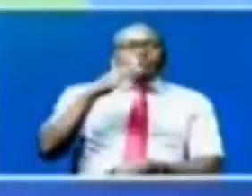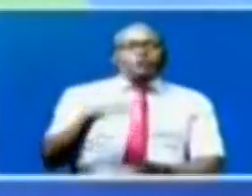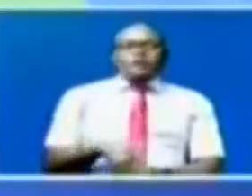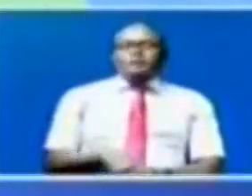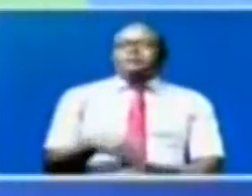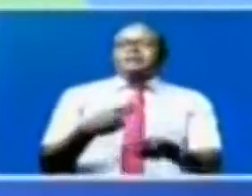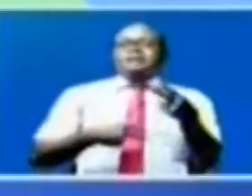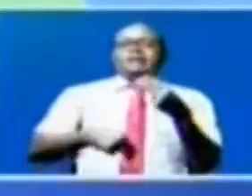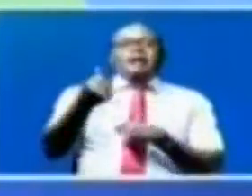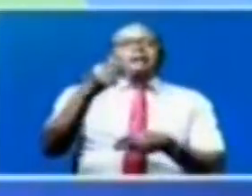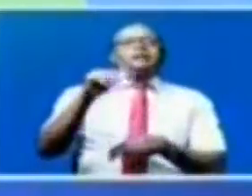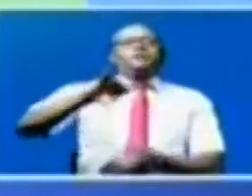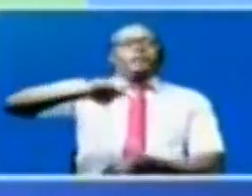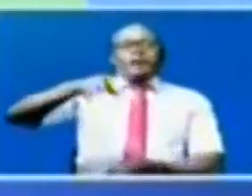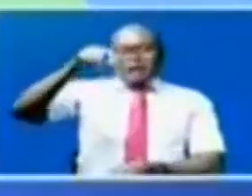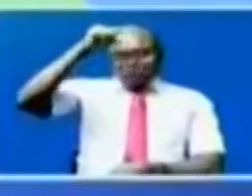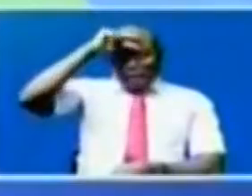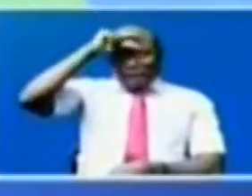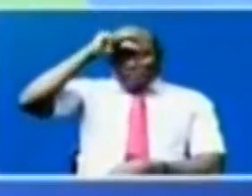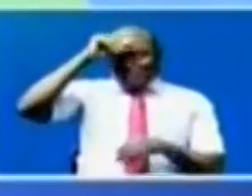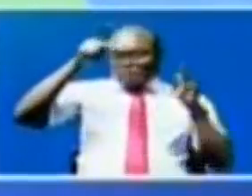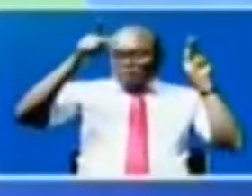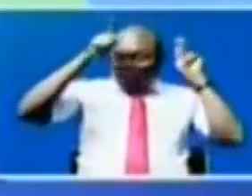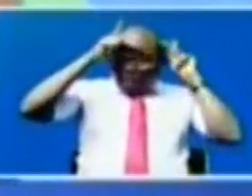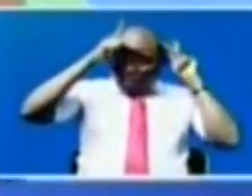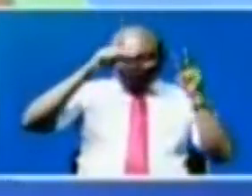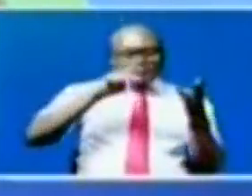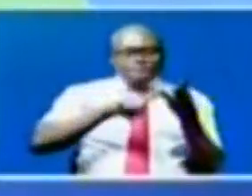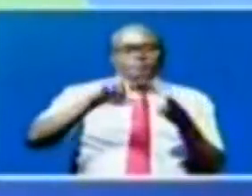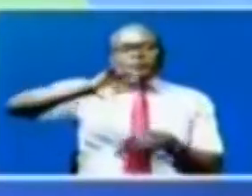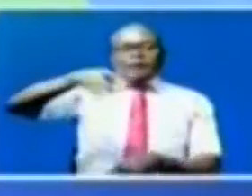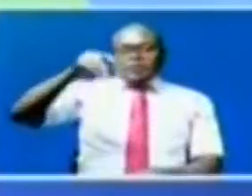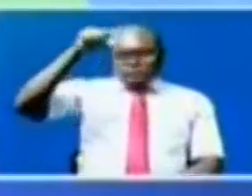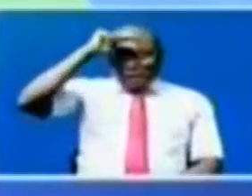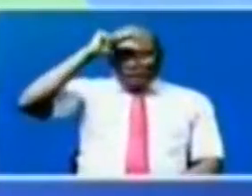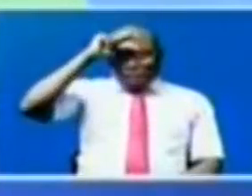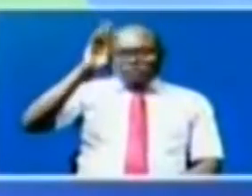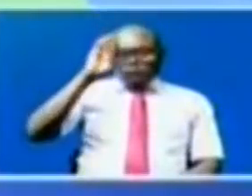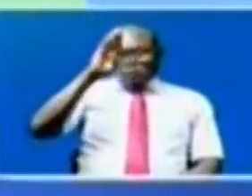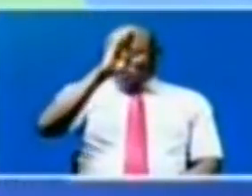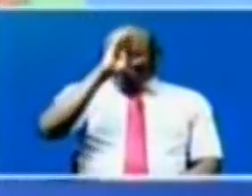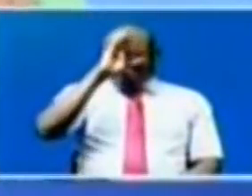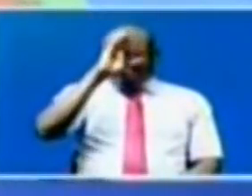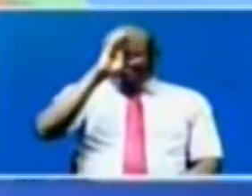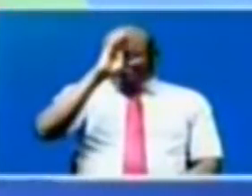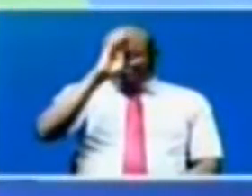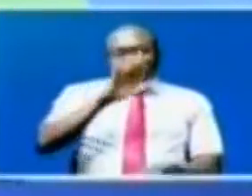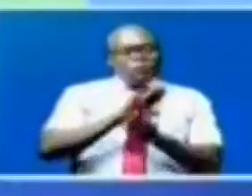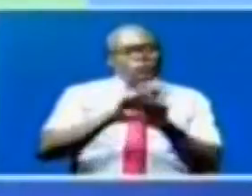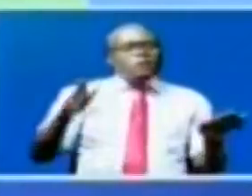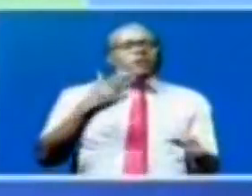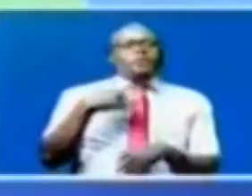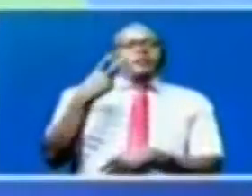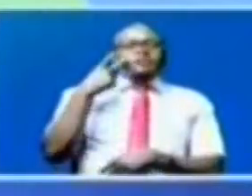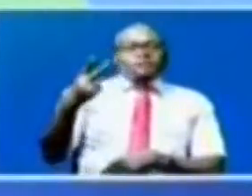viwanda viuziwe county government of Kakamega na county government of Bungoma. Hatutaki